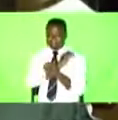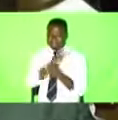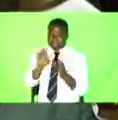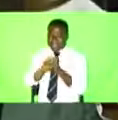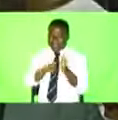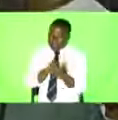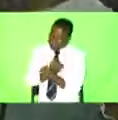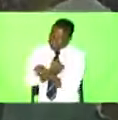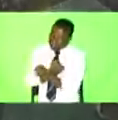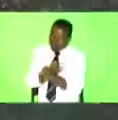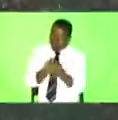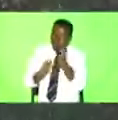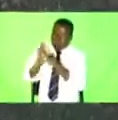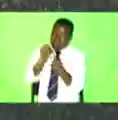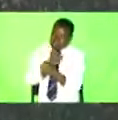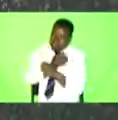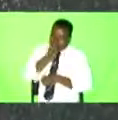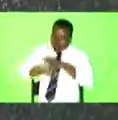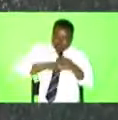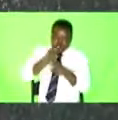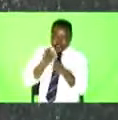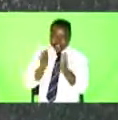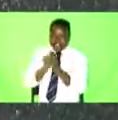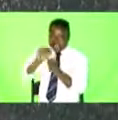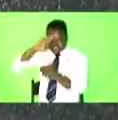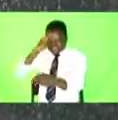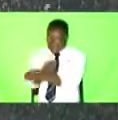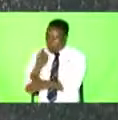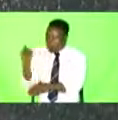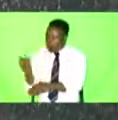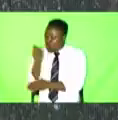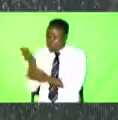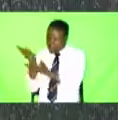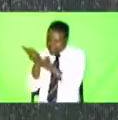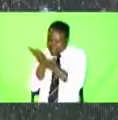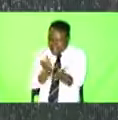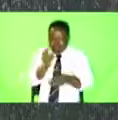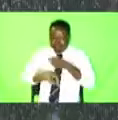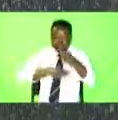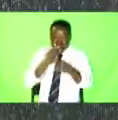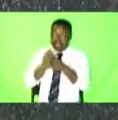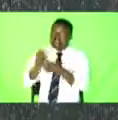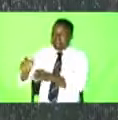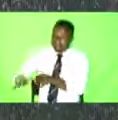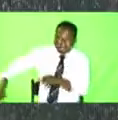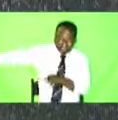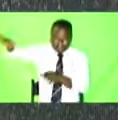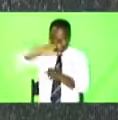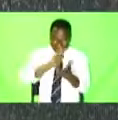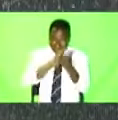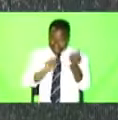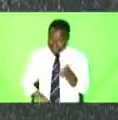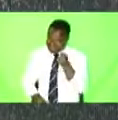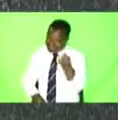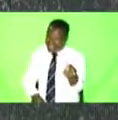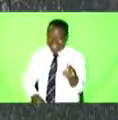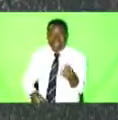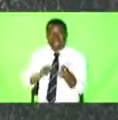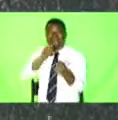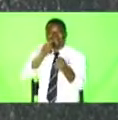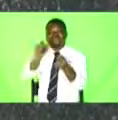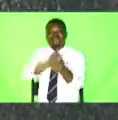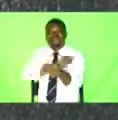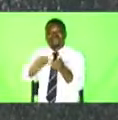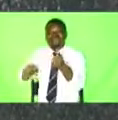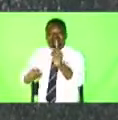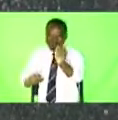son, that whosoever believes in him will not perish but have eternal life. Scripture says that God